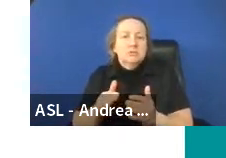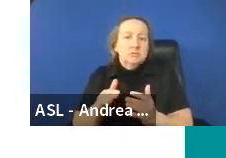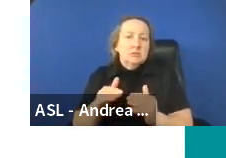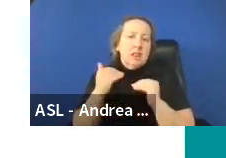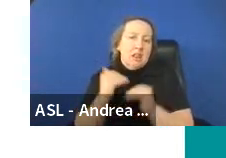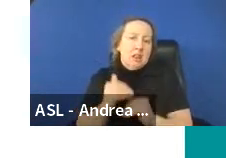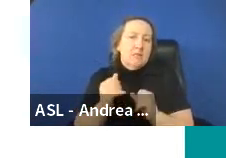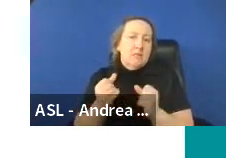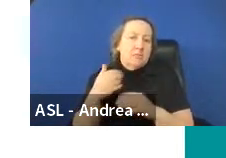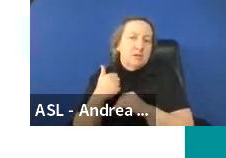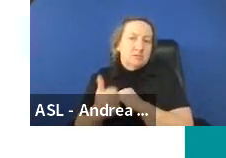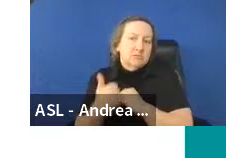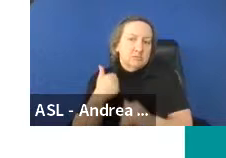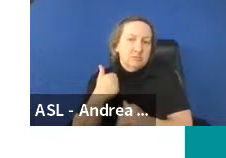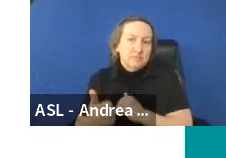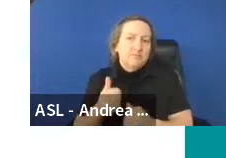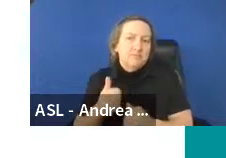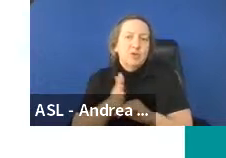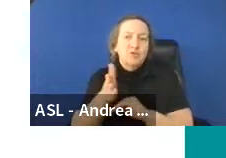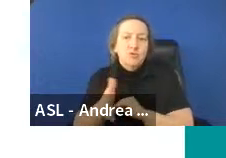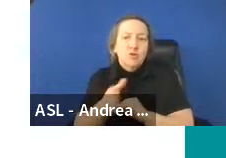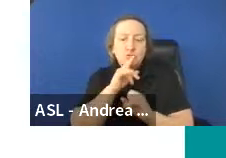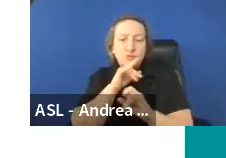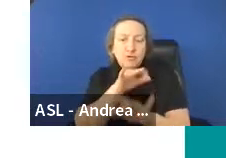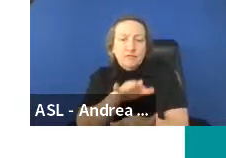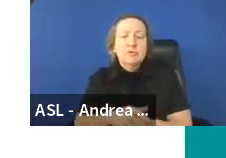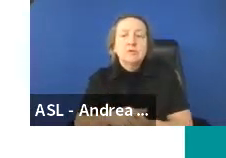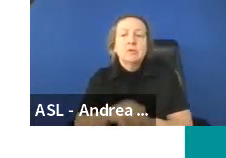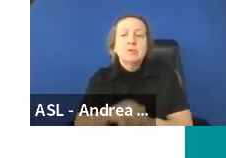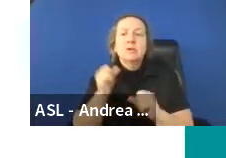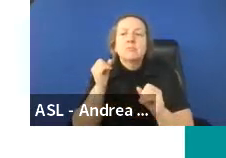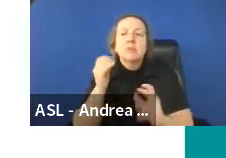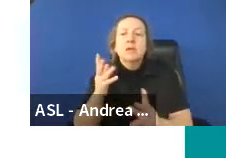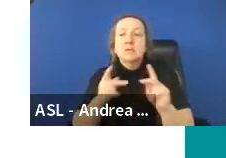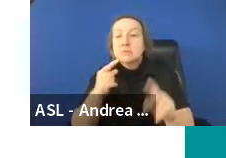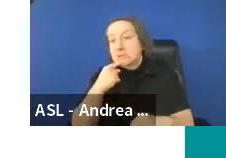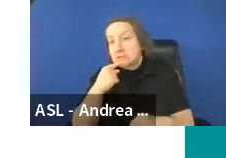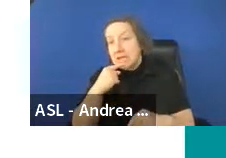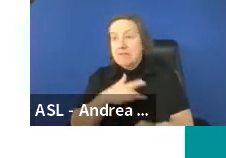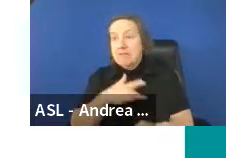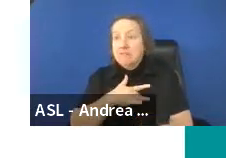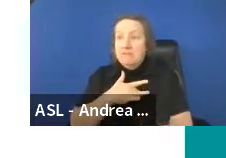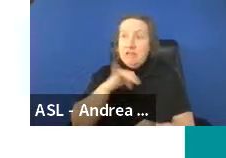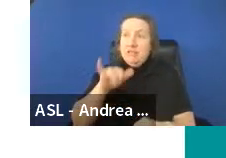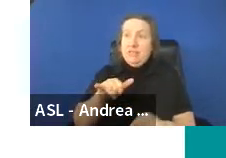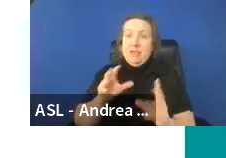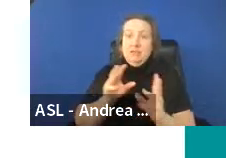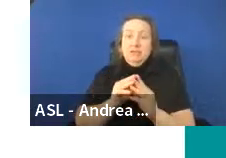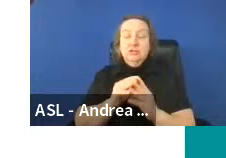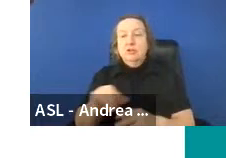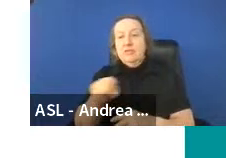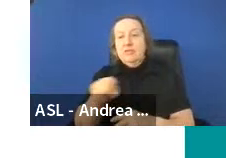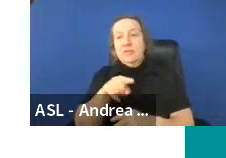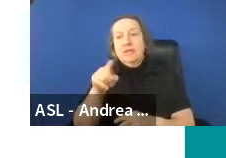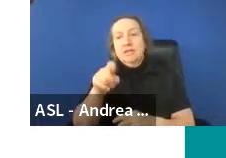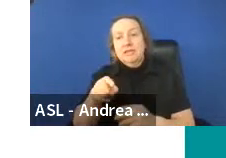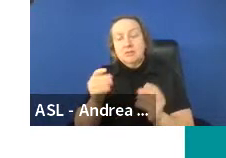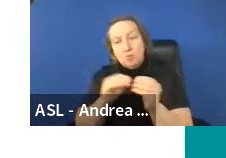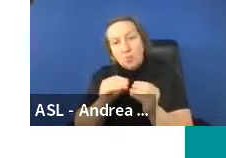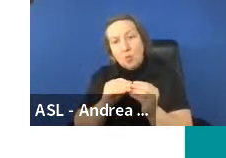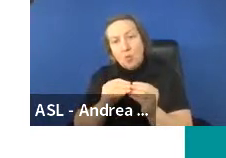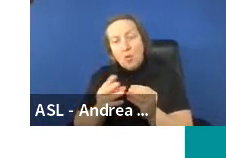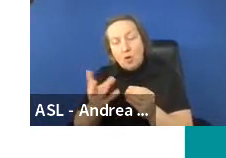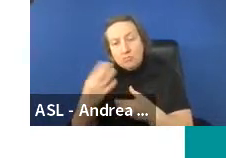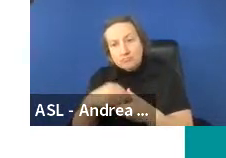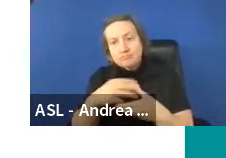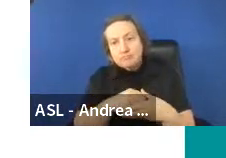river. And then a lot of the folks said and felt in that session that they needed continued engagement in